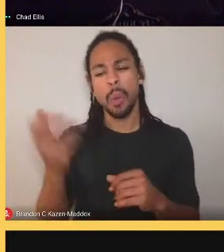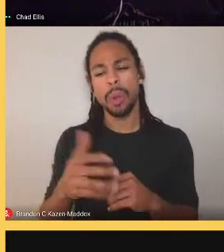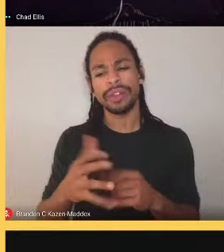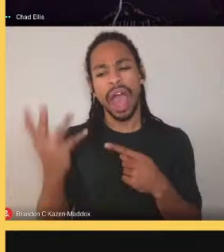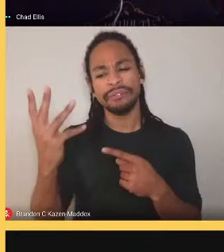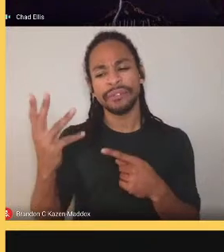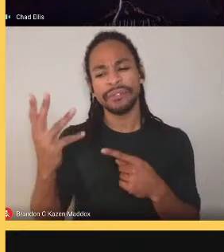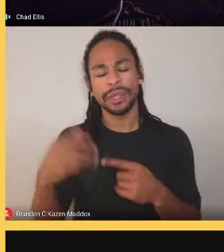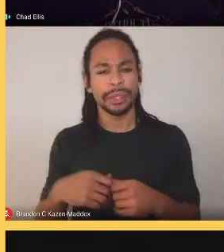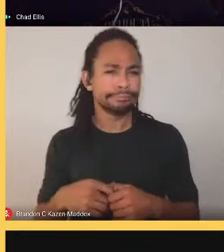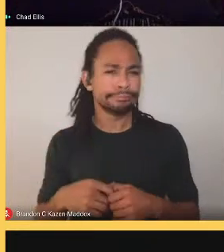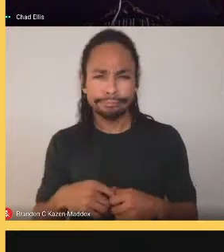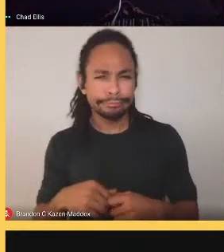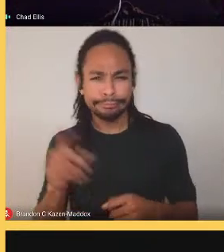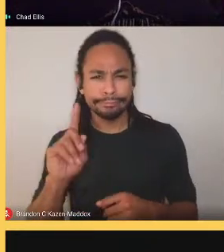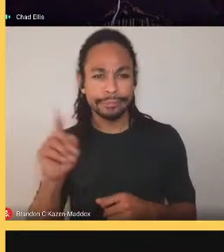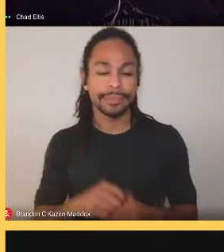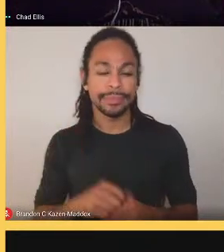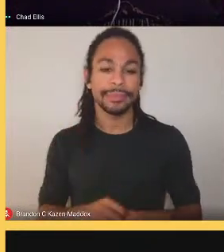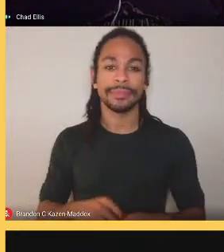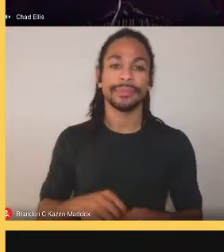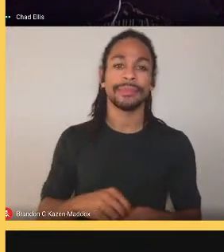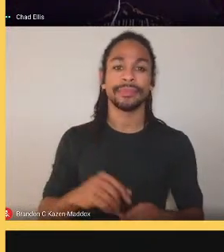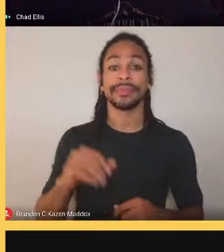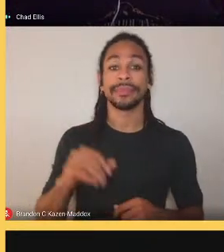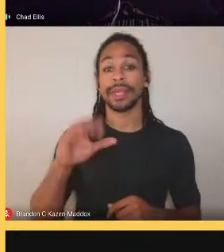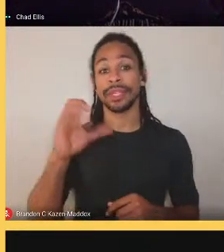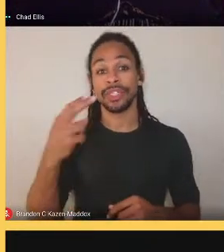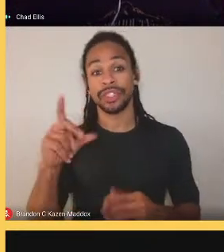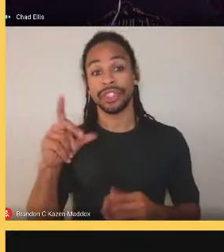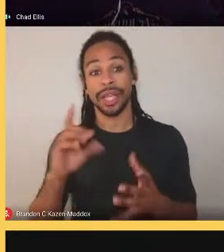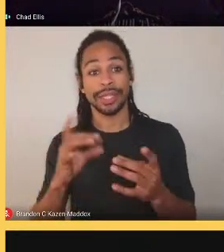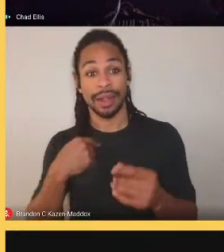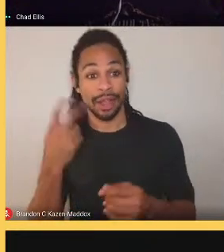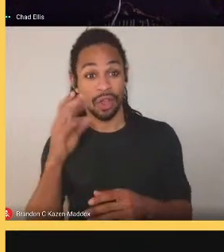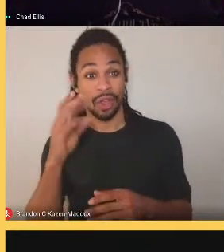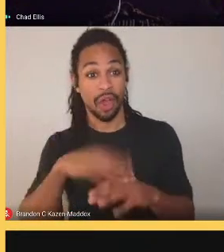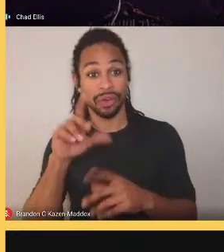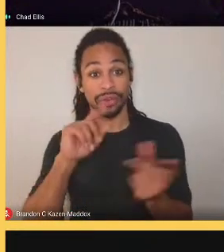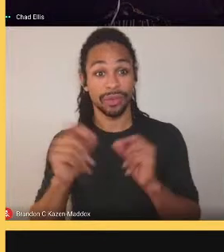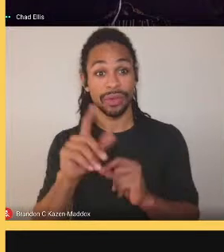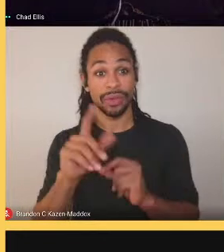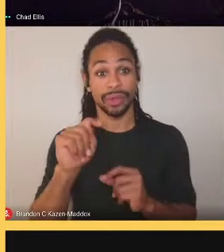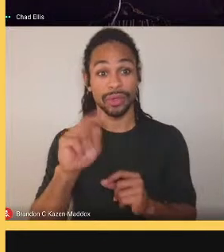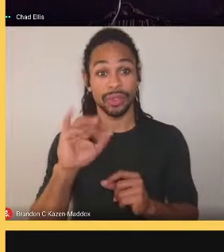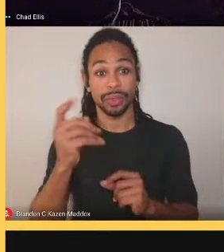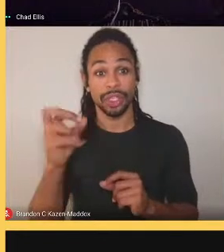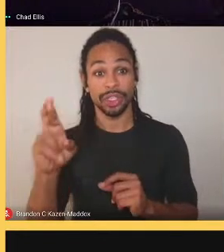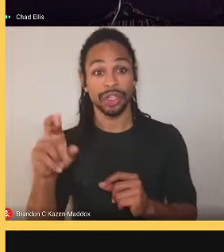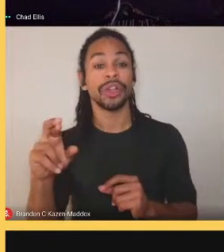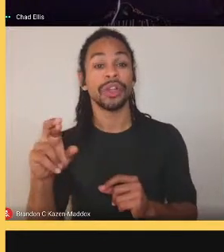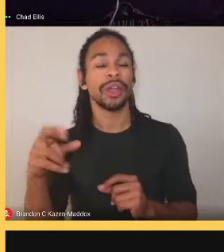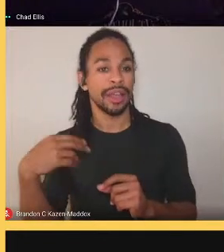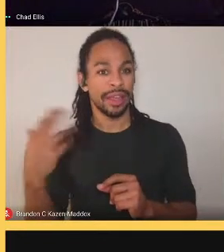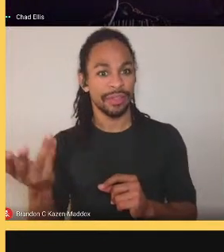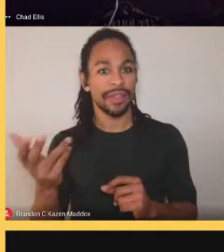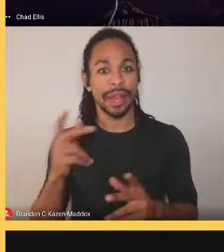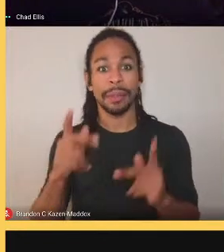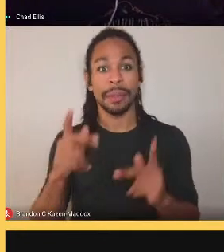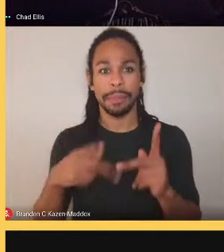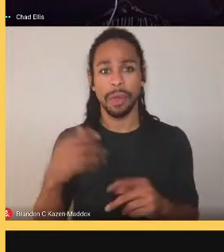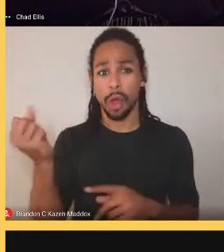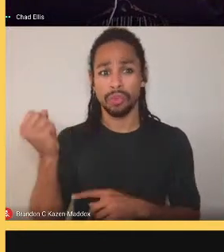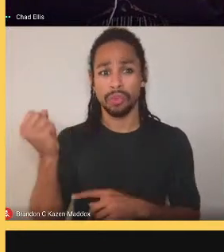pulling punches. Like this entire campaign could fail right now because the people are rolling so poorly. Yeah, it's kind of